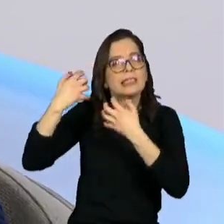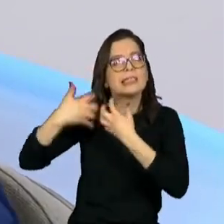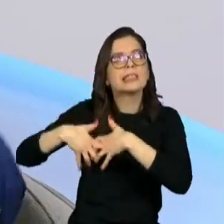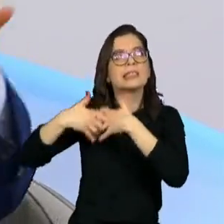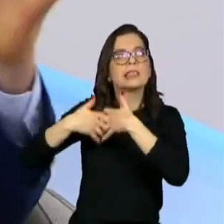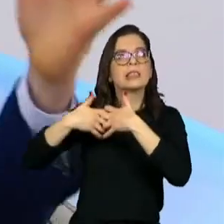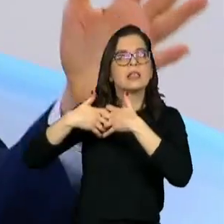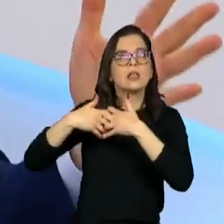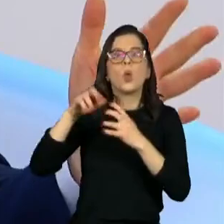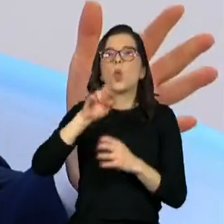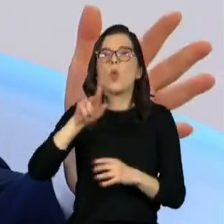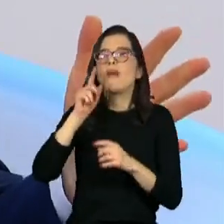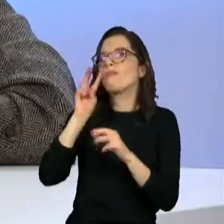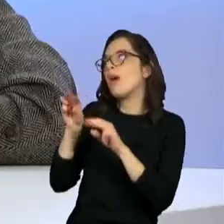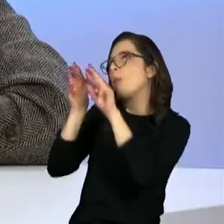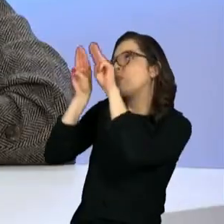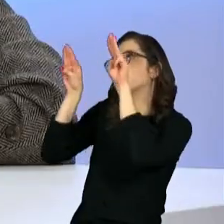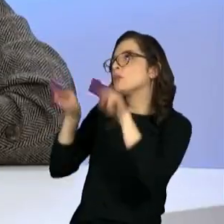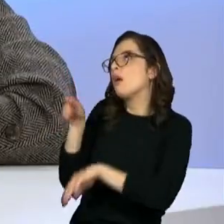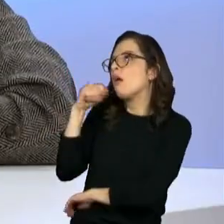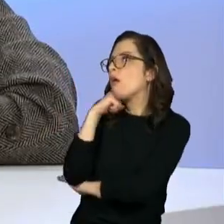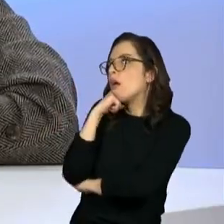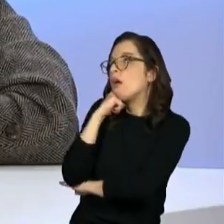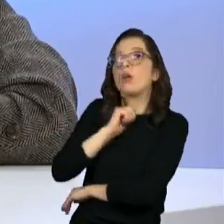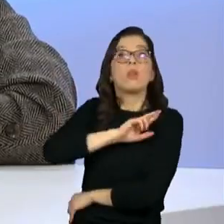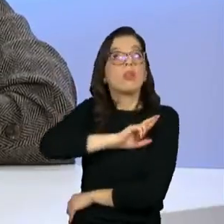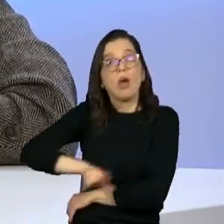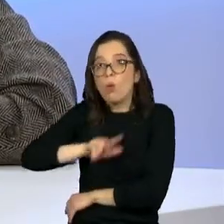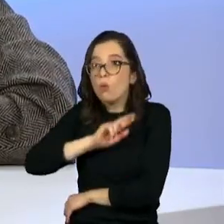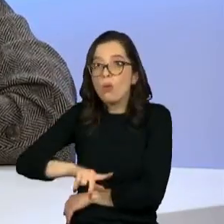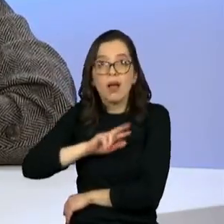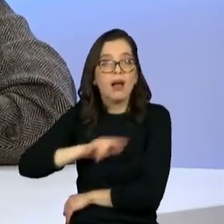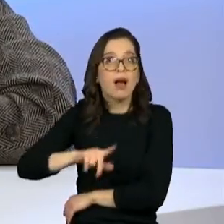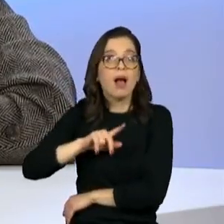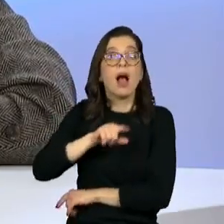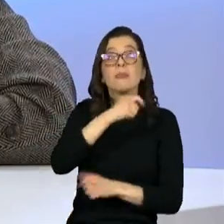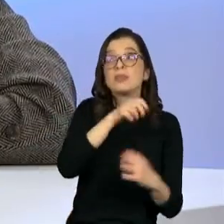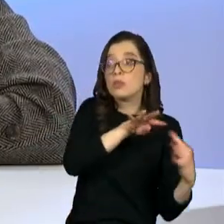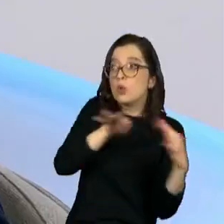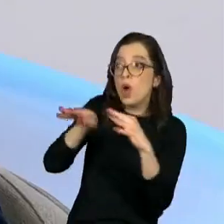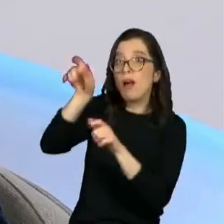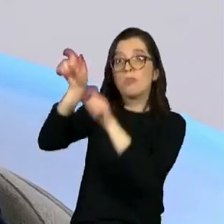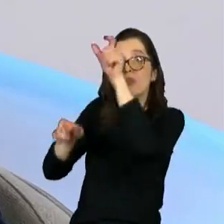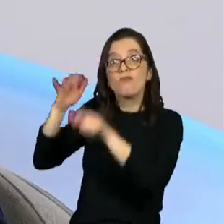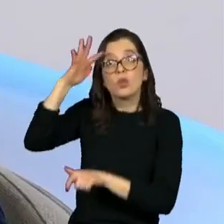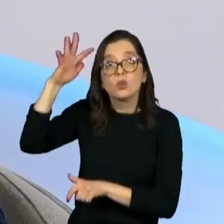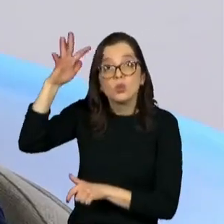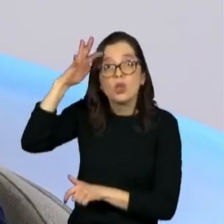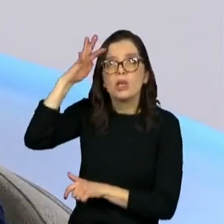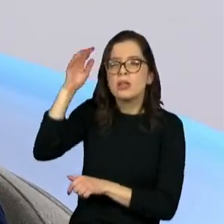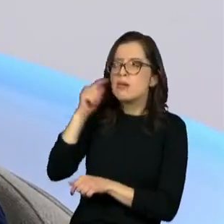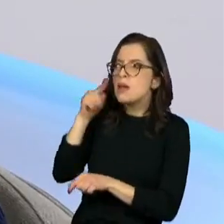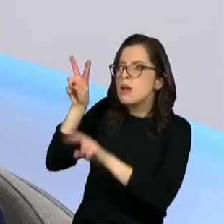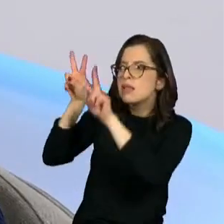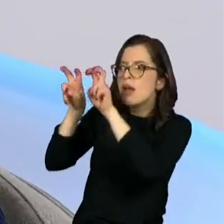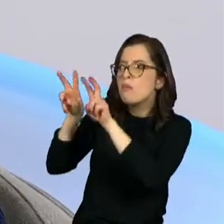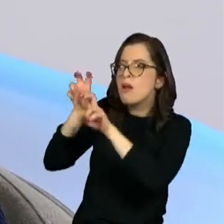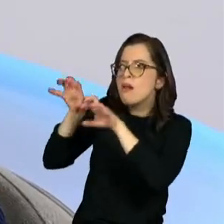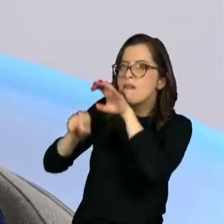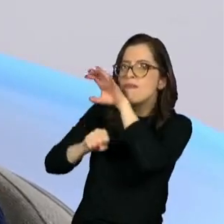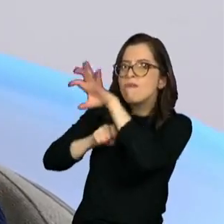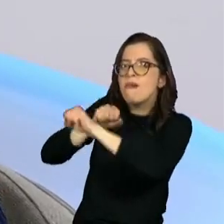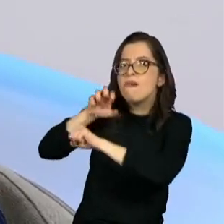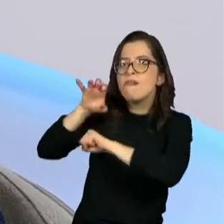of ideas, like museum pieces on a shelf, but to see these philosophers as